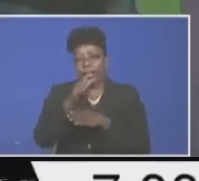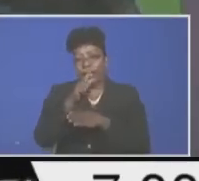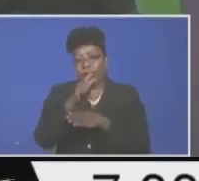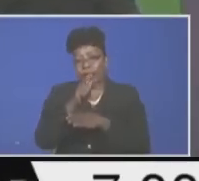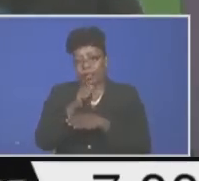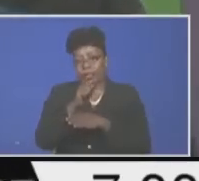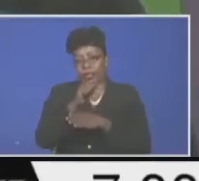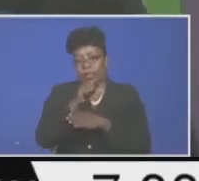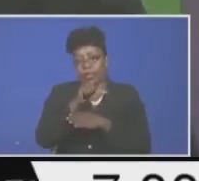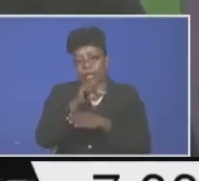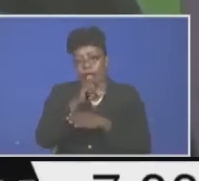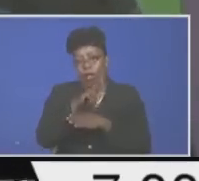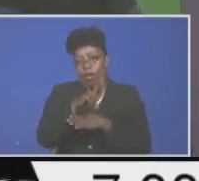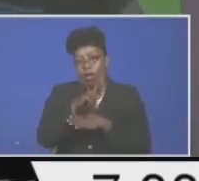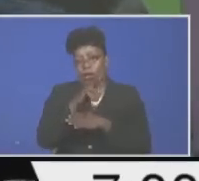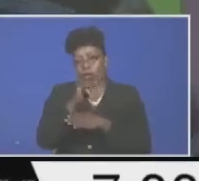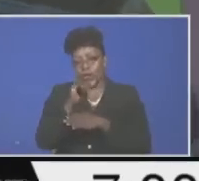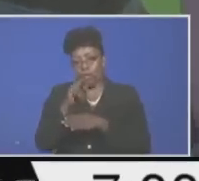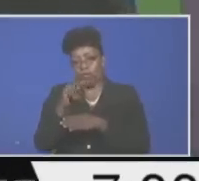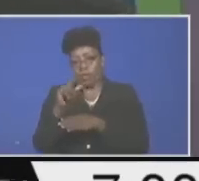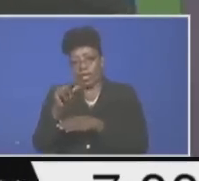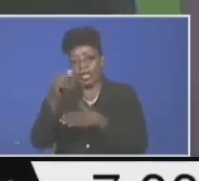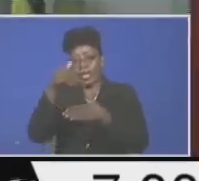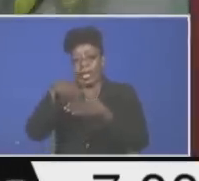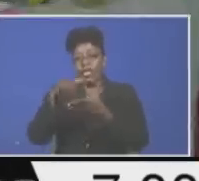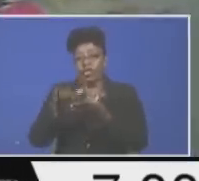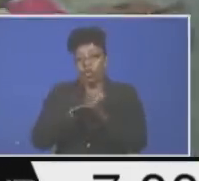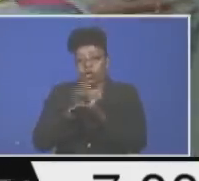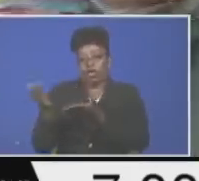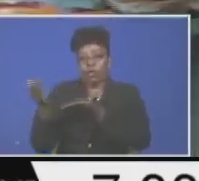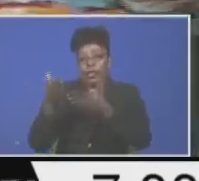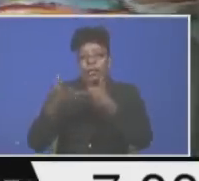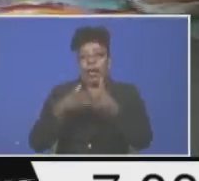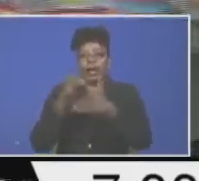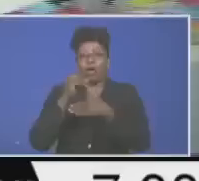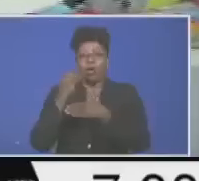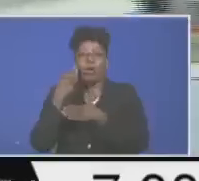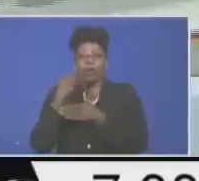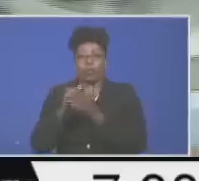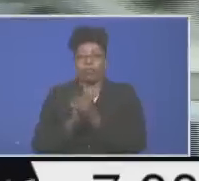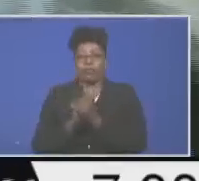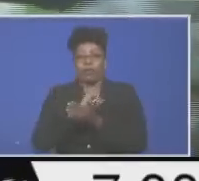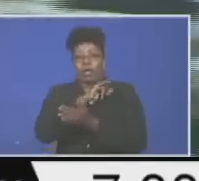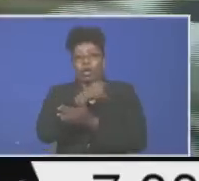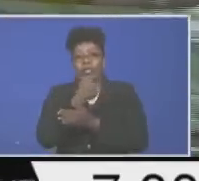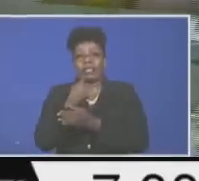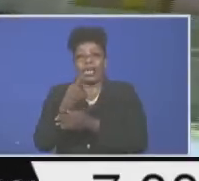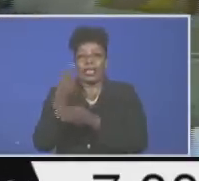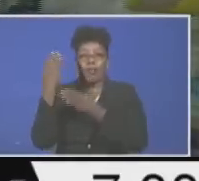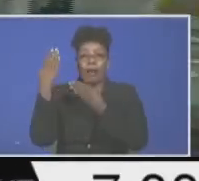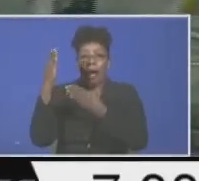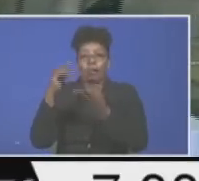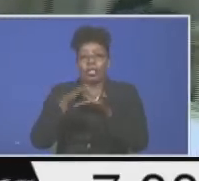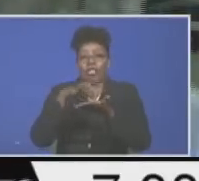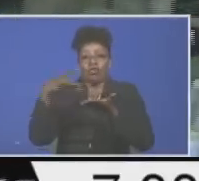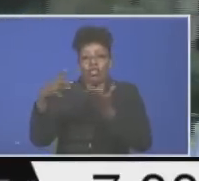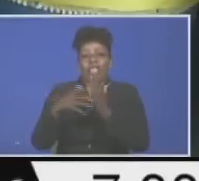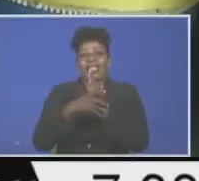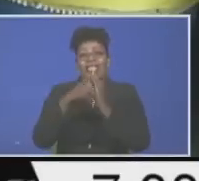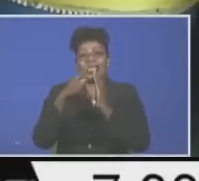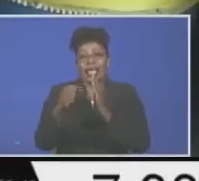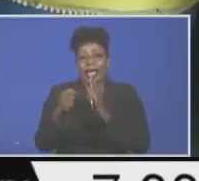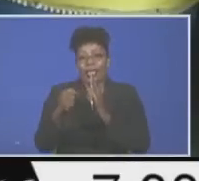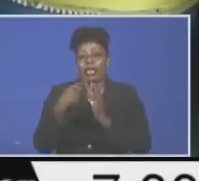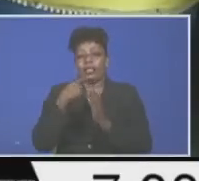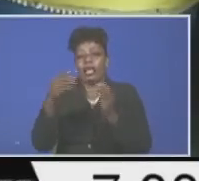training over in New York, he has brought all that back home. And while Johnson agrees that the Bahamas is rich with talent, he believes more must